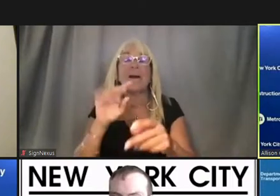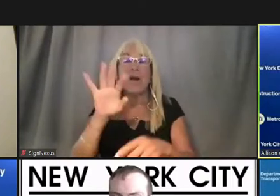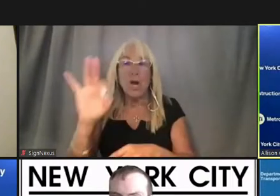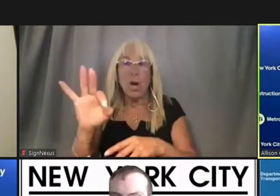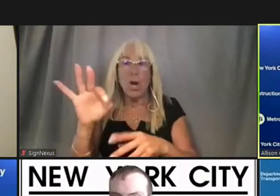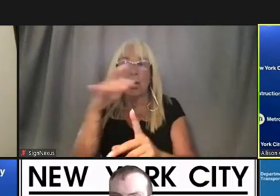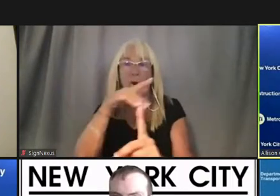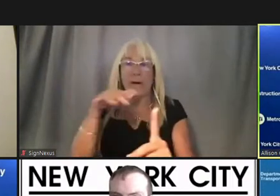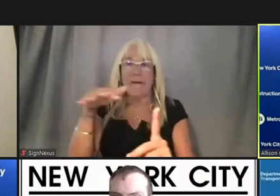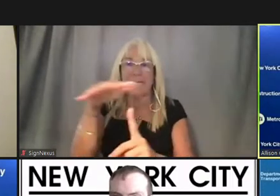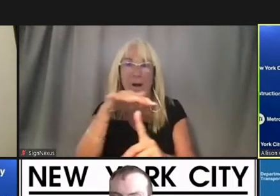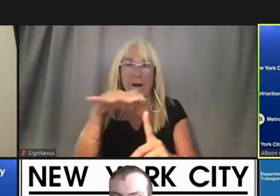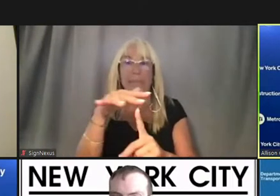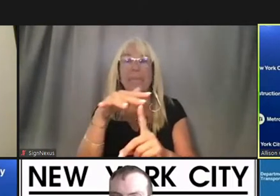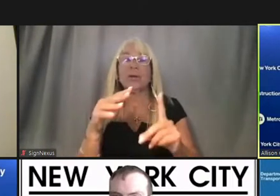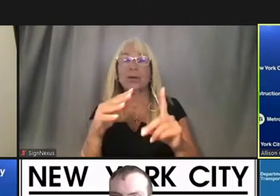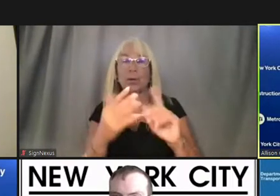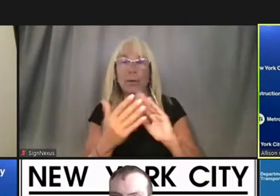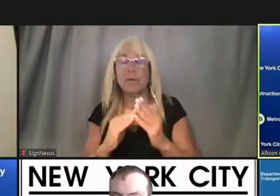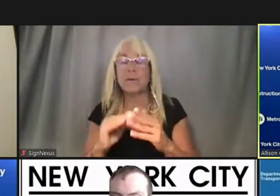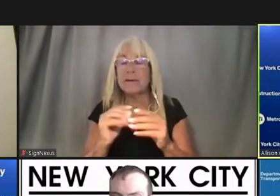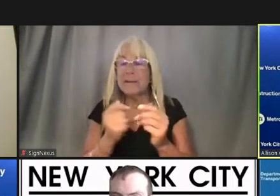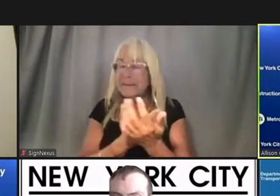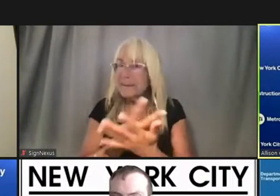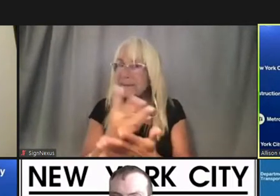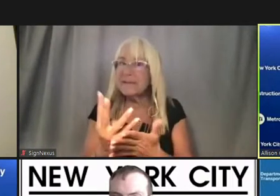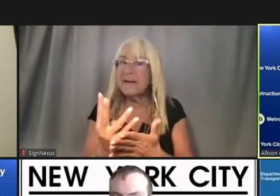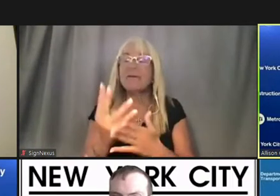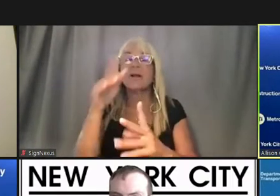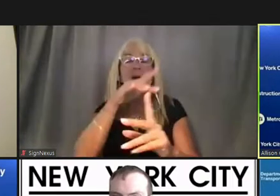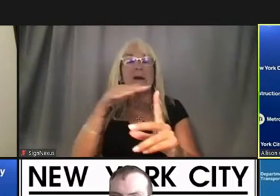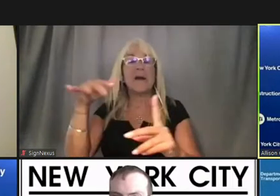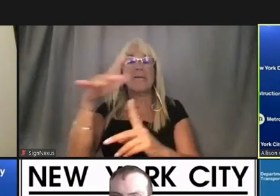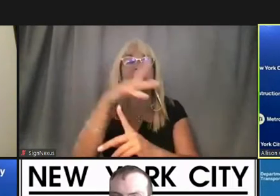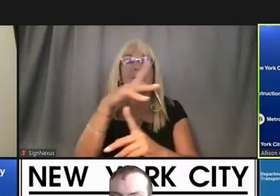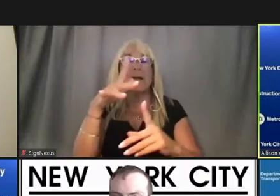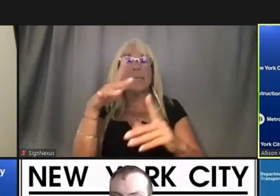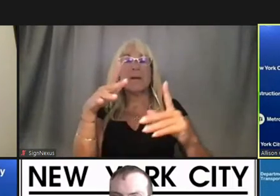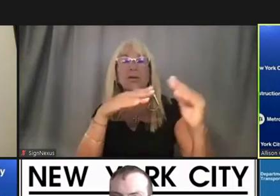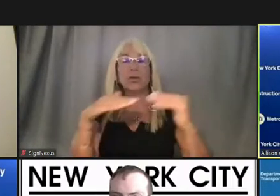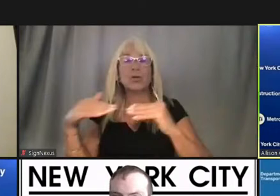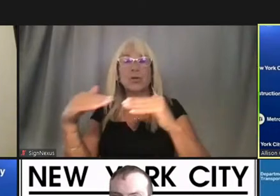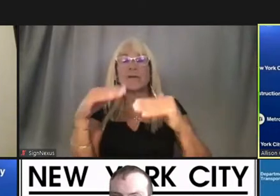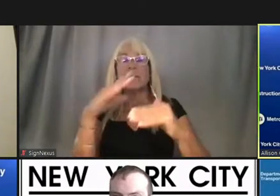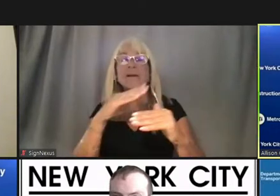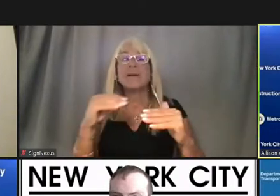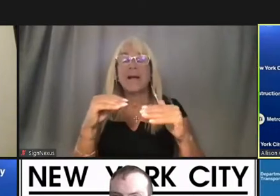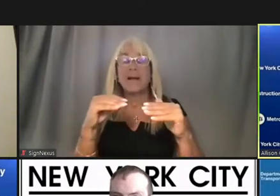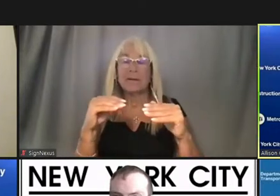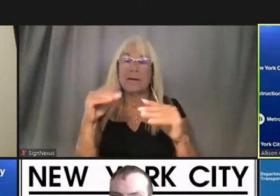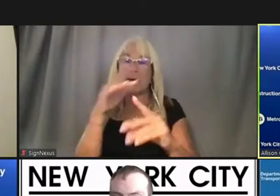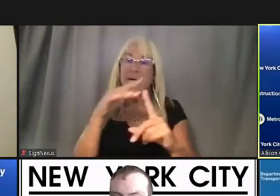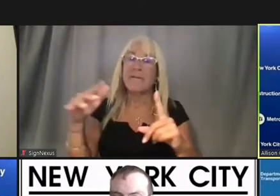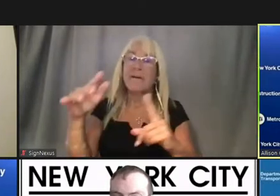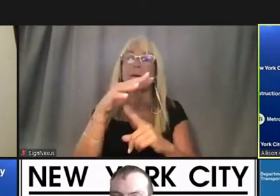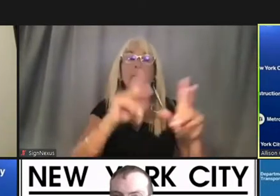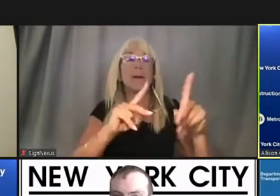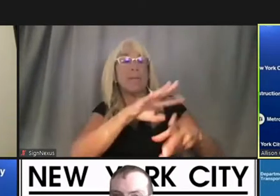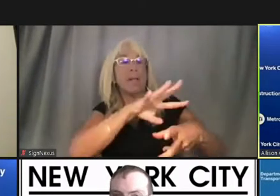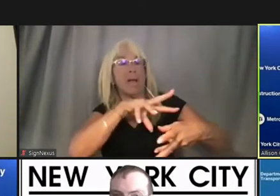and several meetings each of the environmental justice technical Advisory Group and environmental justice stakeholder working